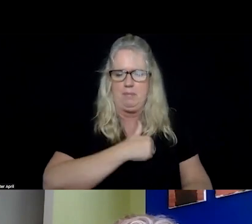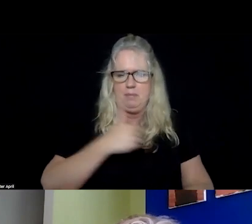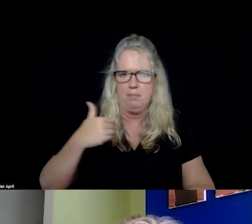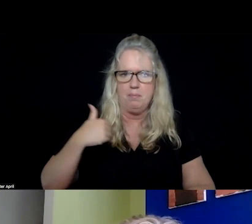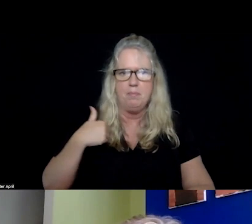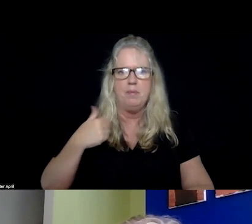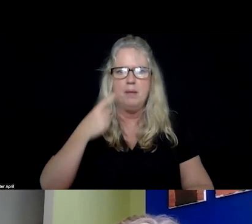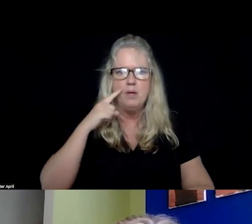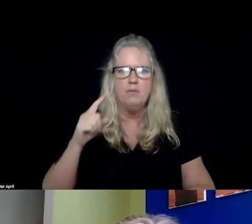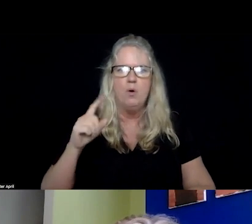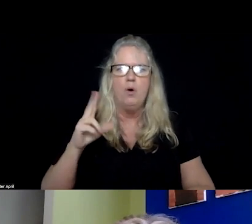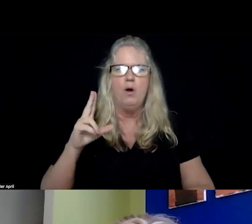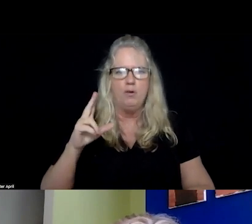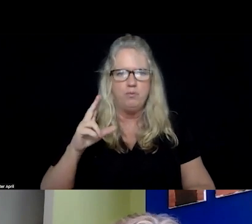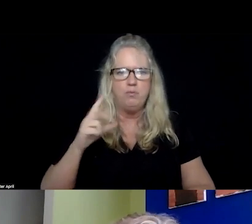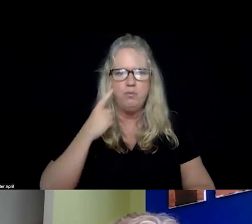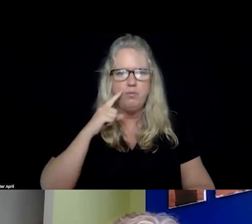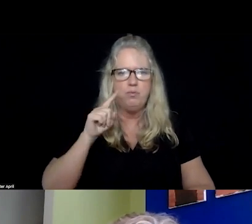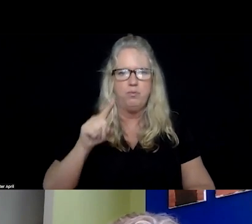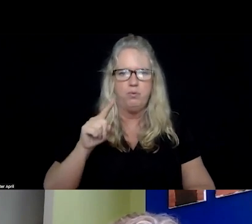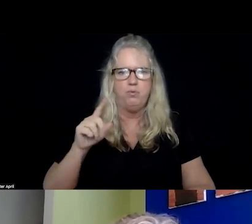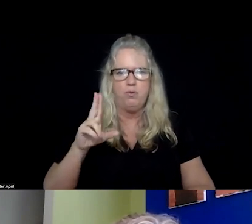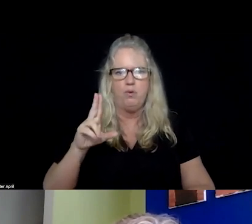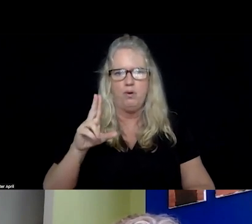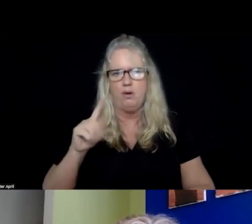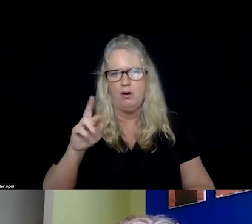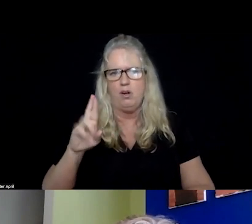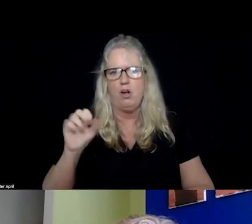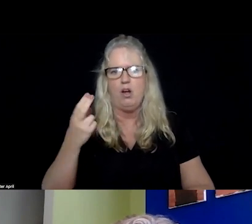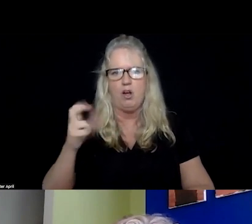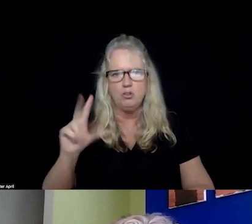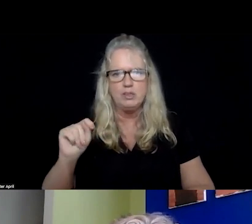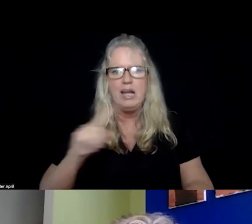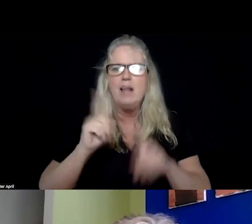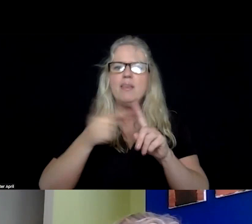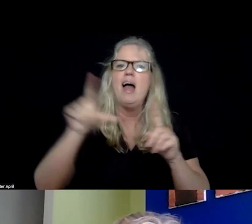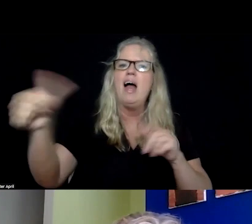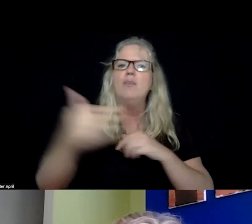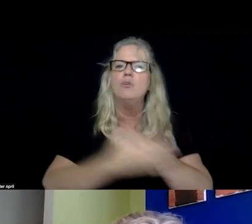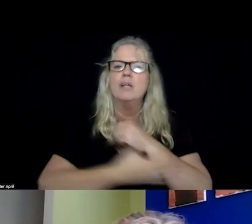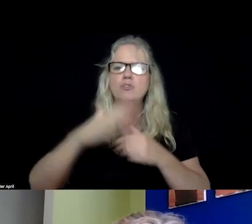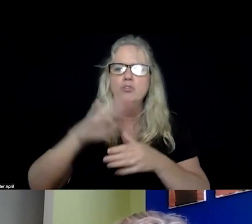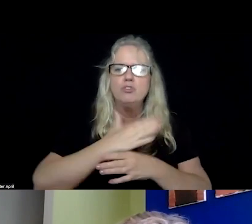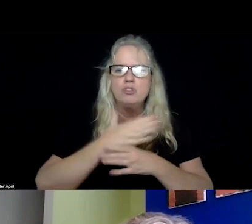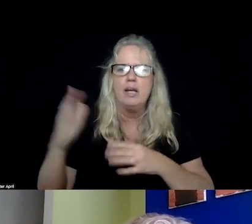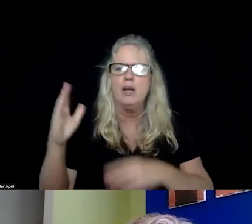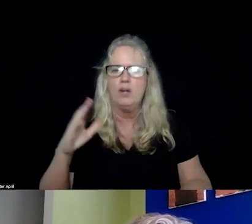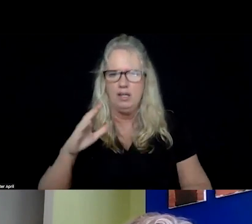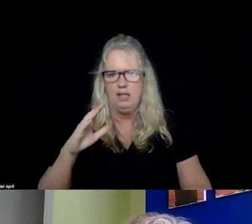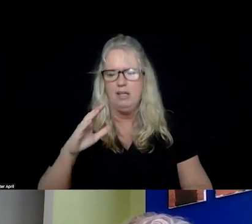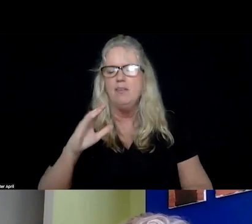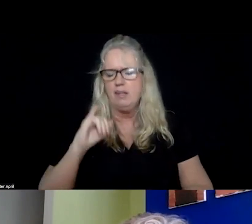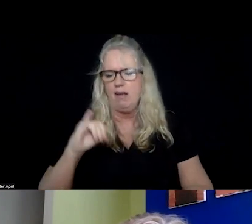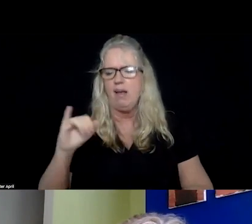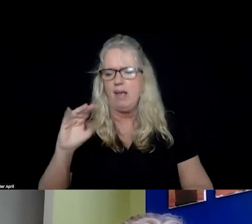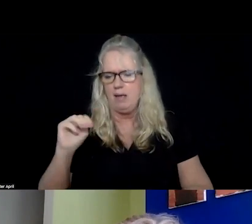IIMHL. There's great information that other countries share, that we share with other countries.